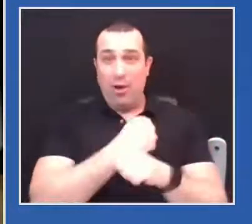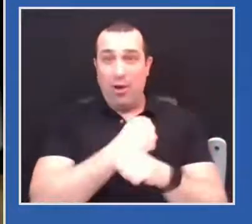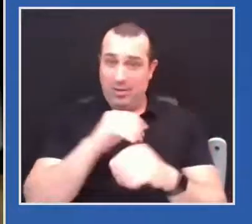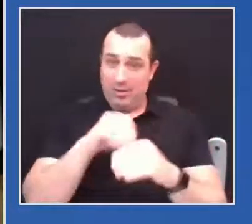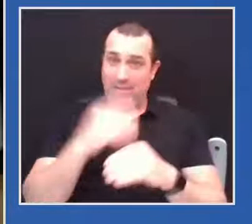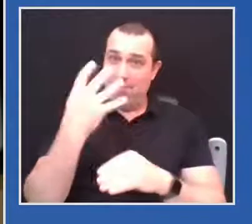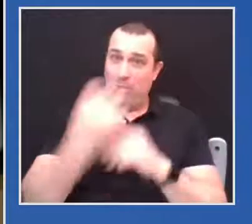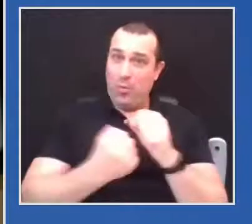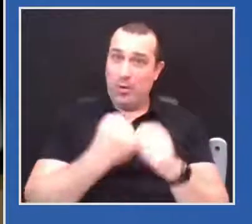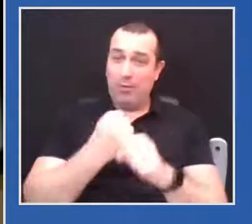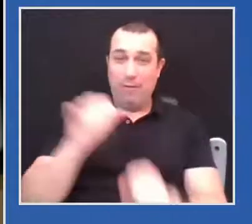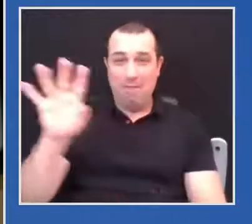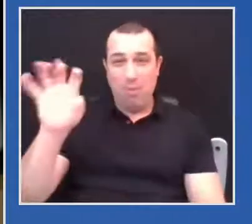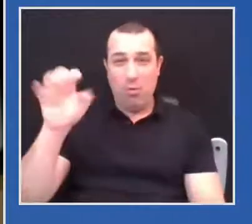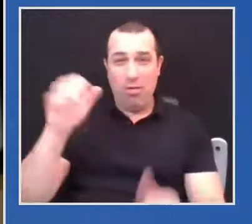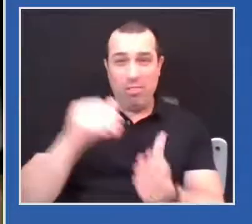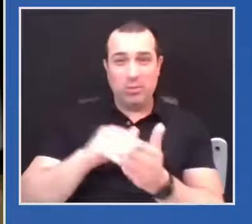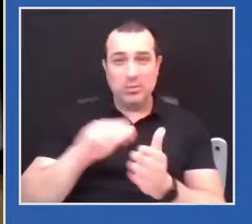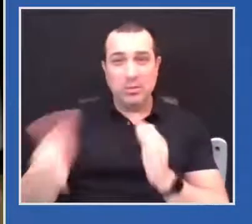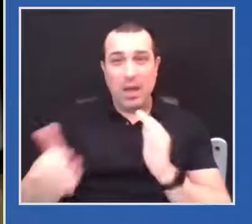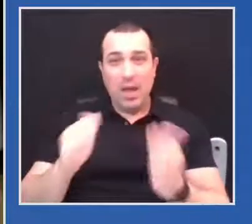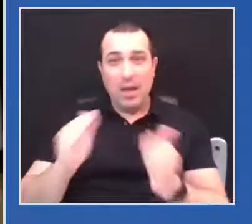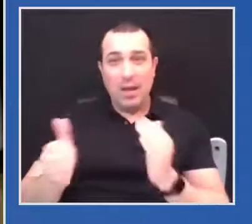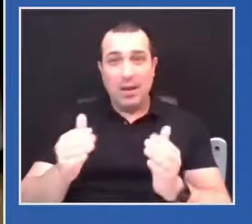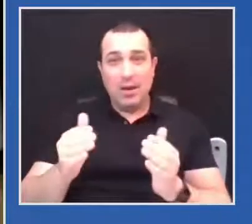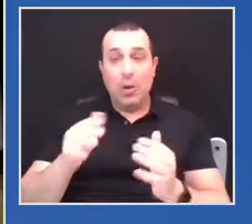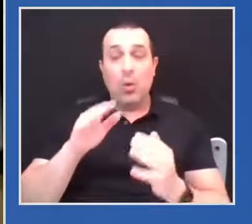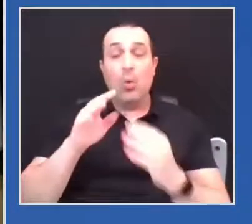400,000 dead in World War II